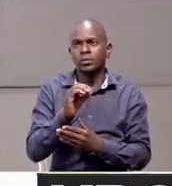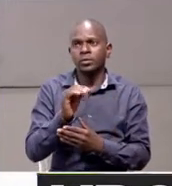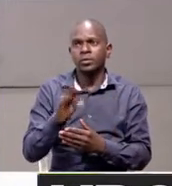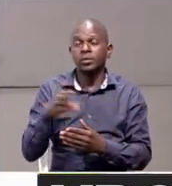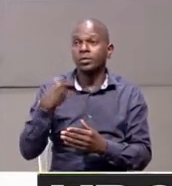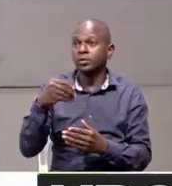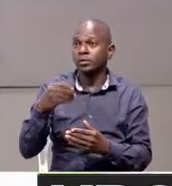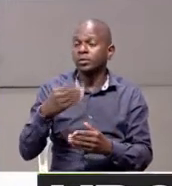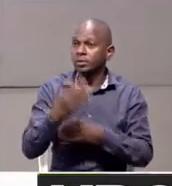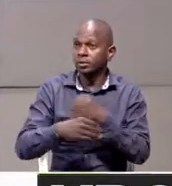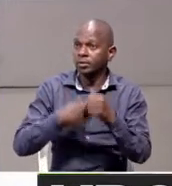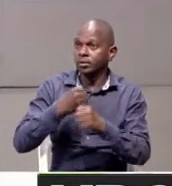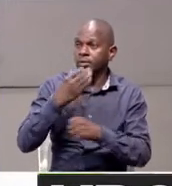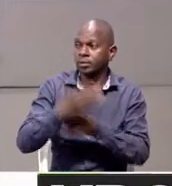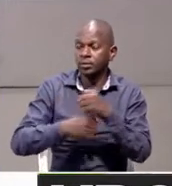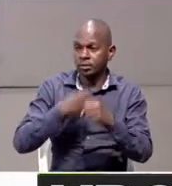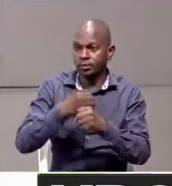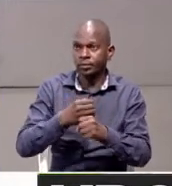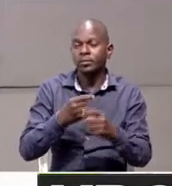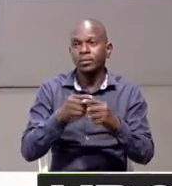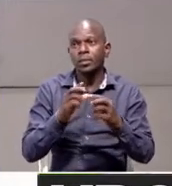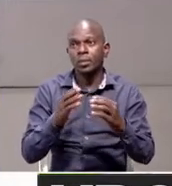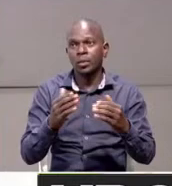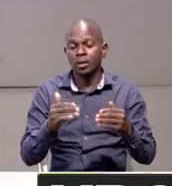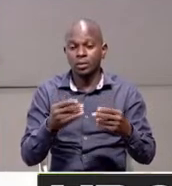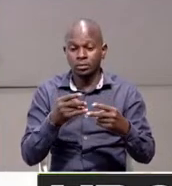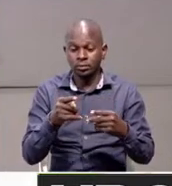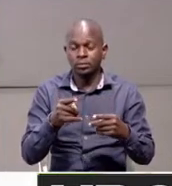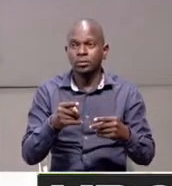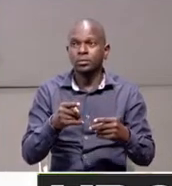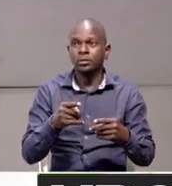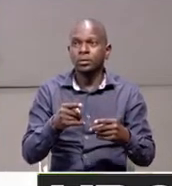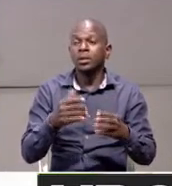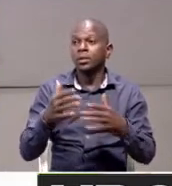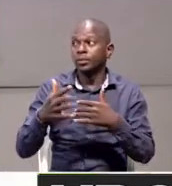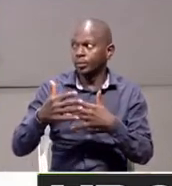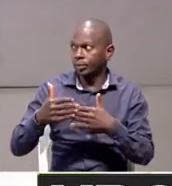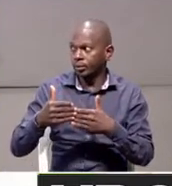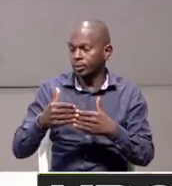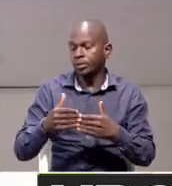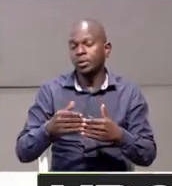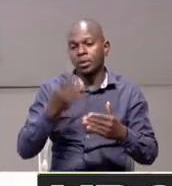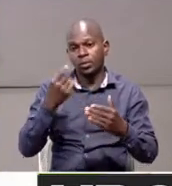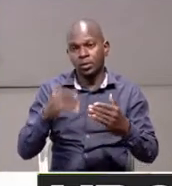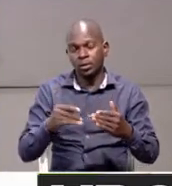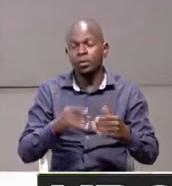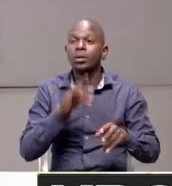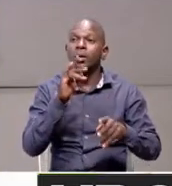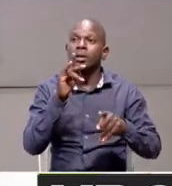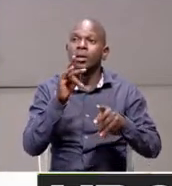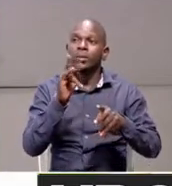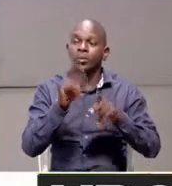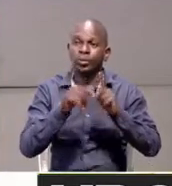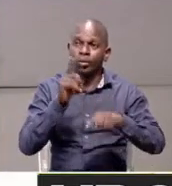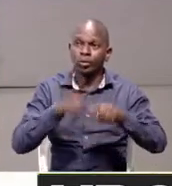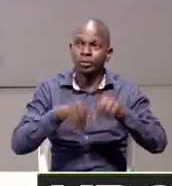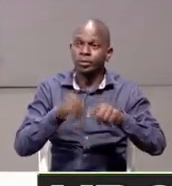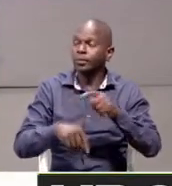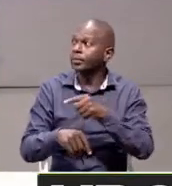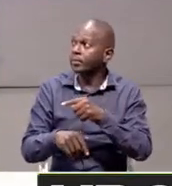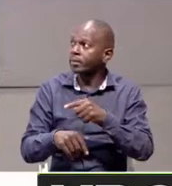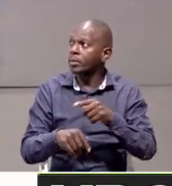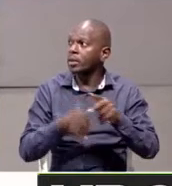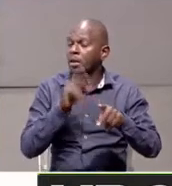$500 million every year, but we had a starch factory here. This is what our politicians should be advocating for. Teach the